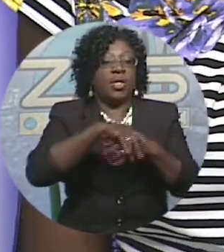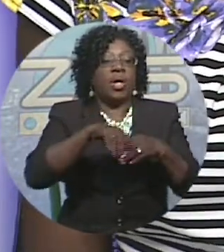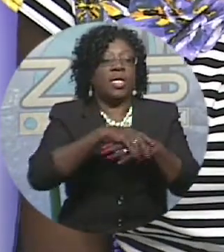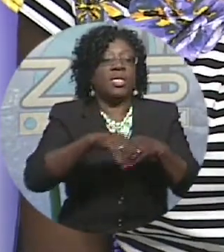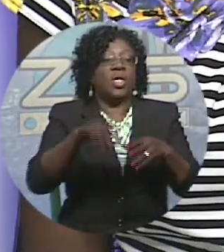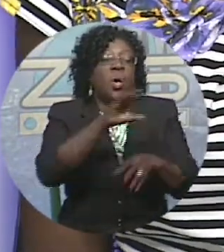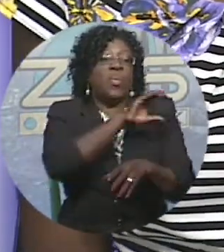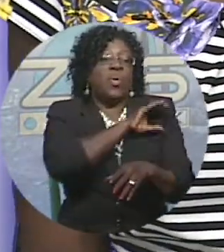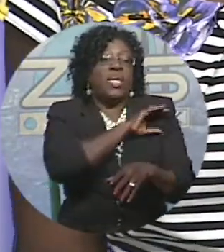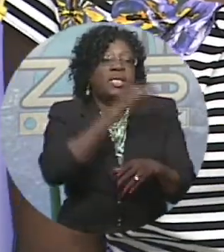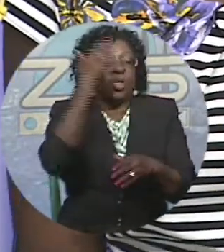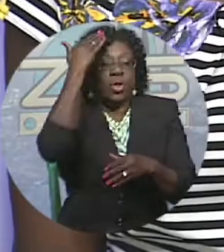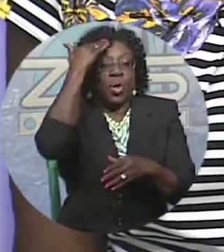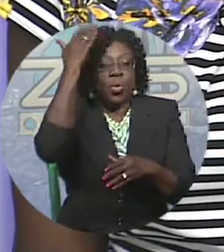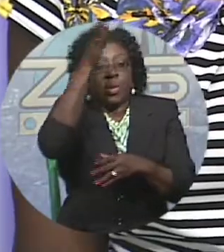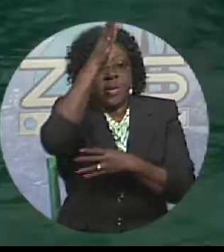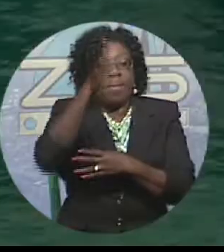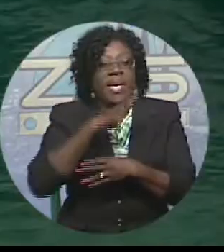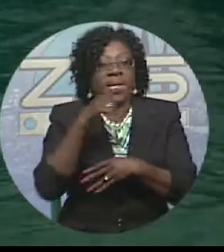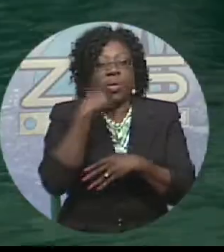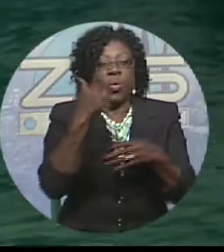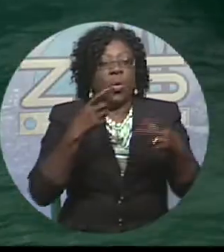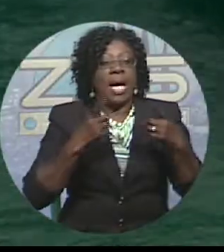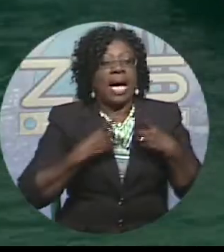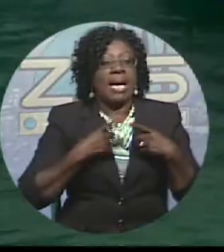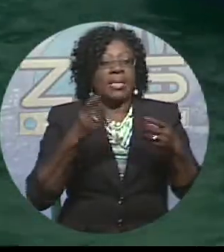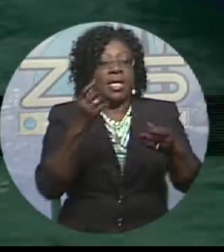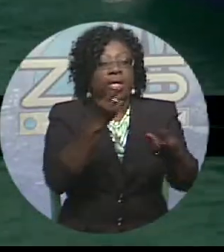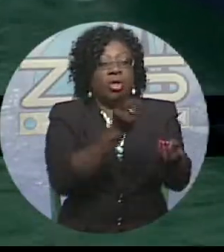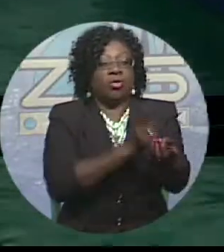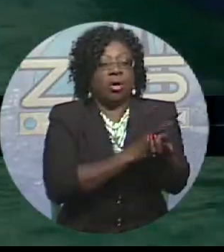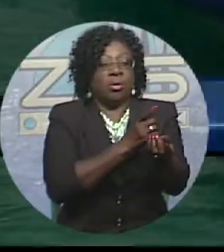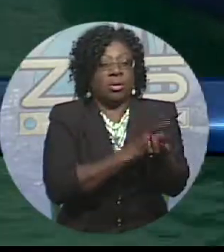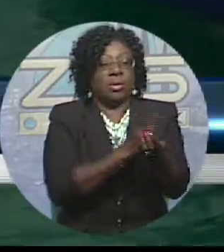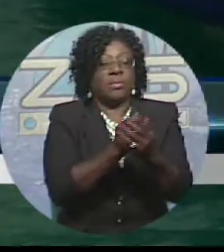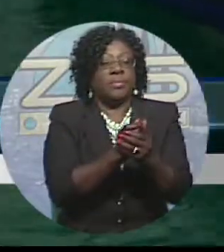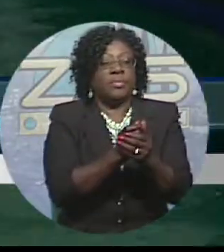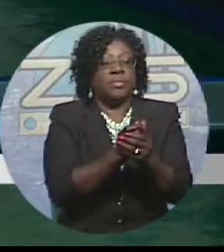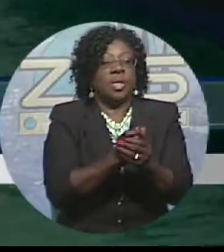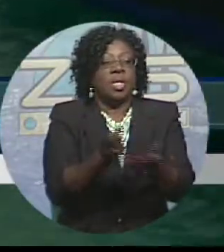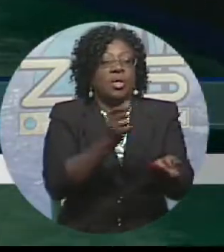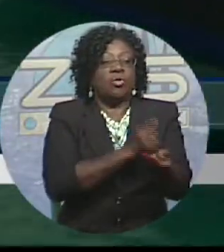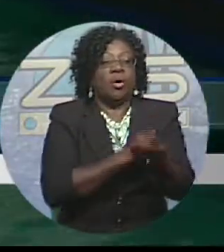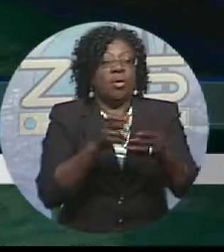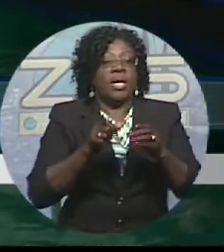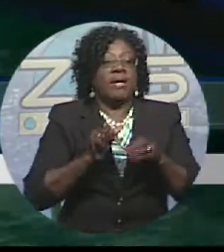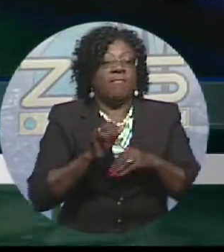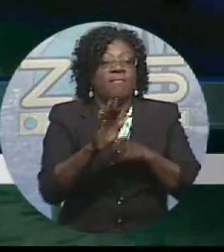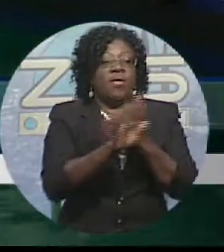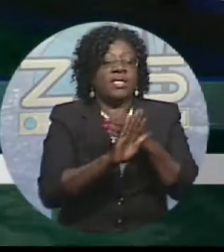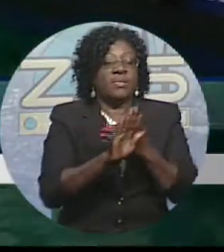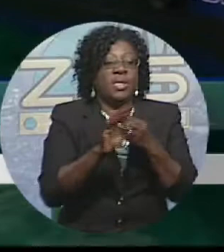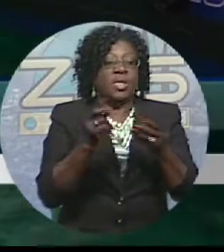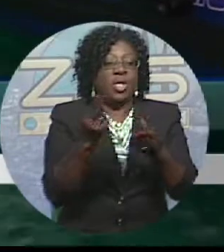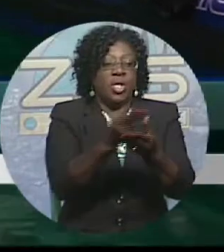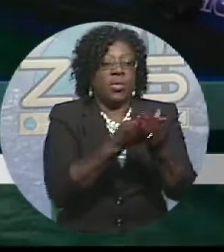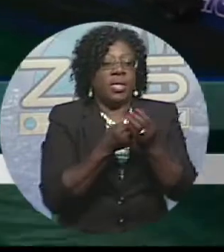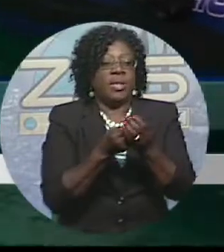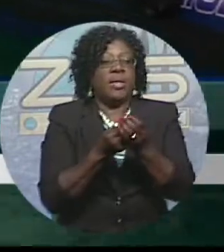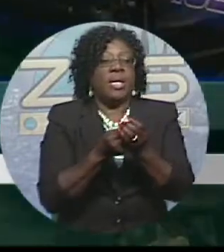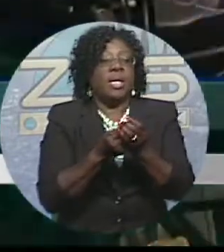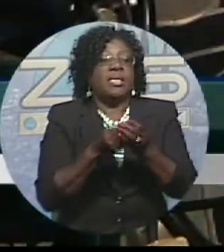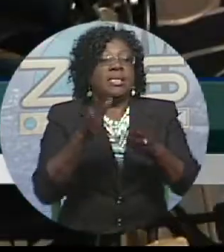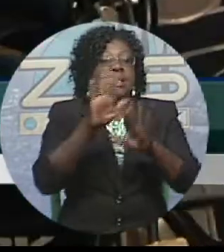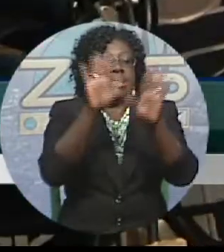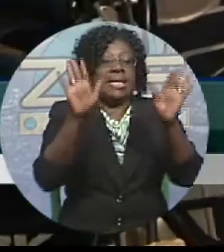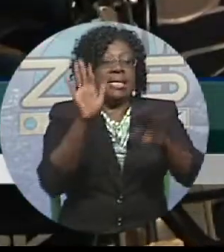who were arrested. A joint operation between Andras Police, the Drug Enforcement Unit, and Marine Services officers Sunday